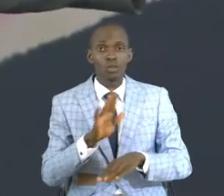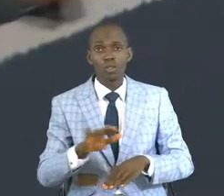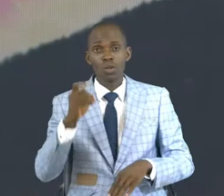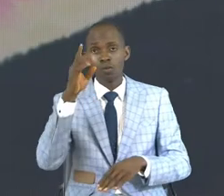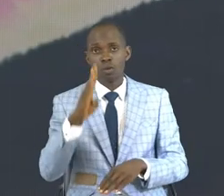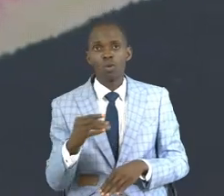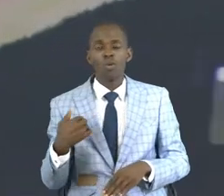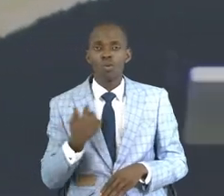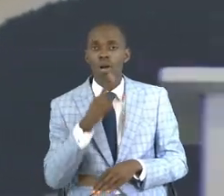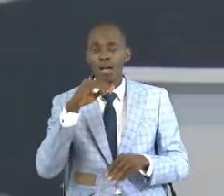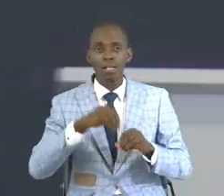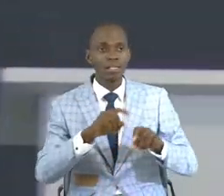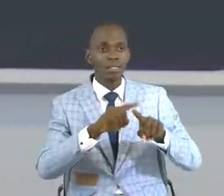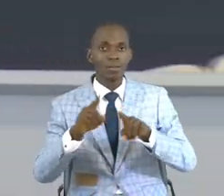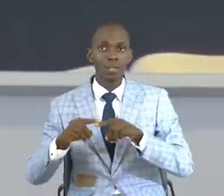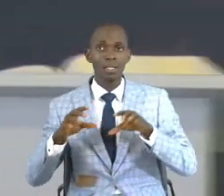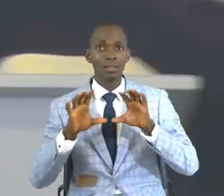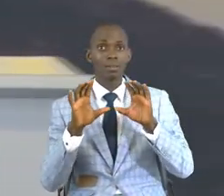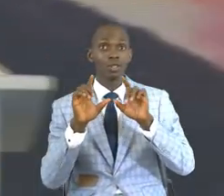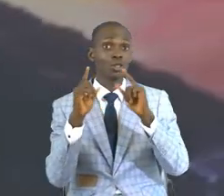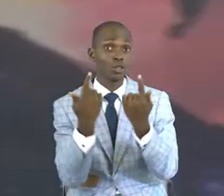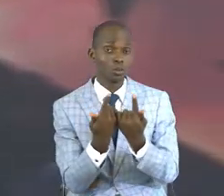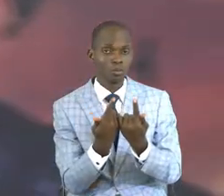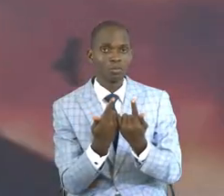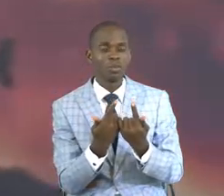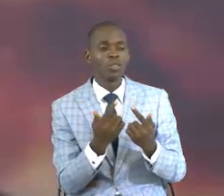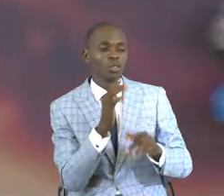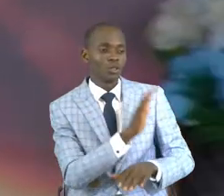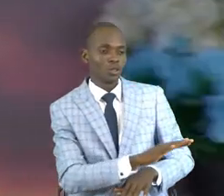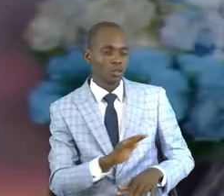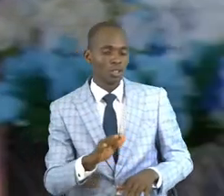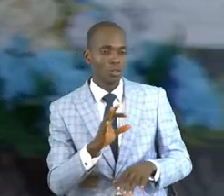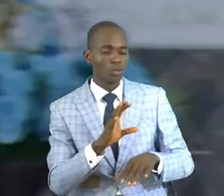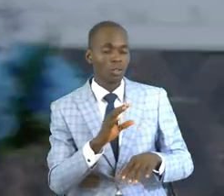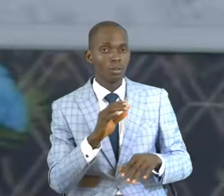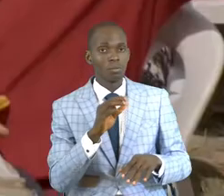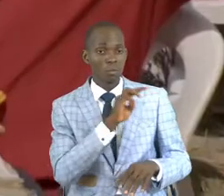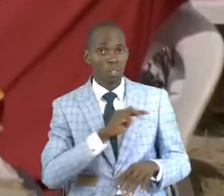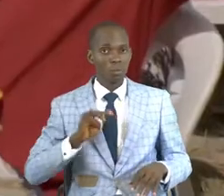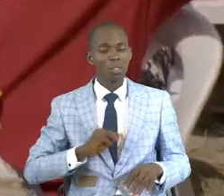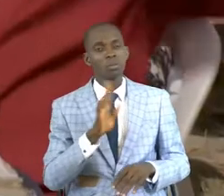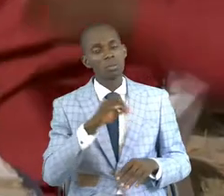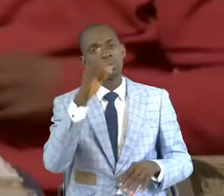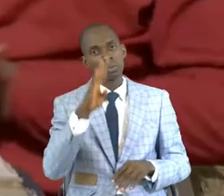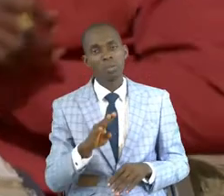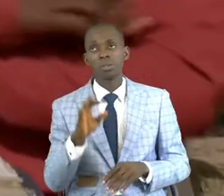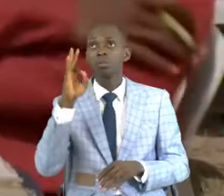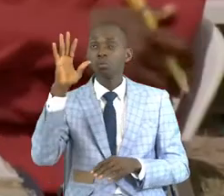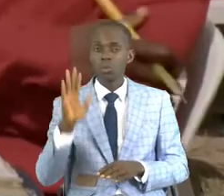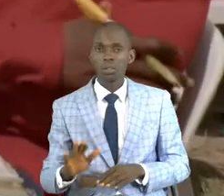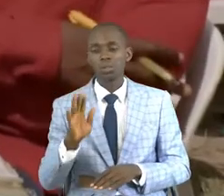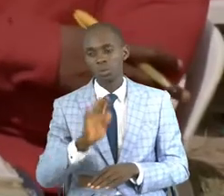categories. We're members, children of God. We're ministers, children of God. We're